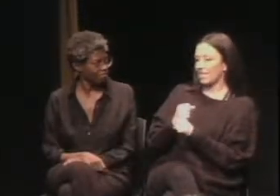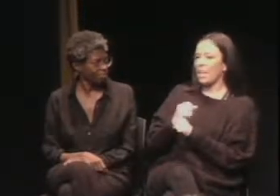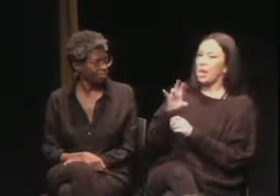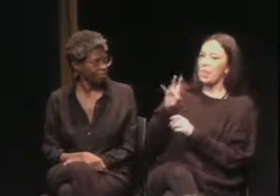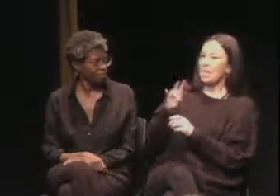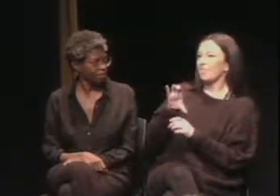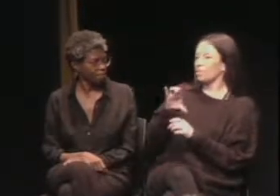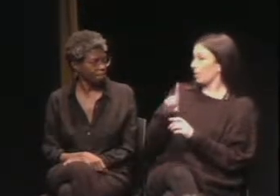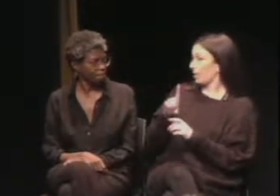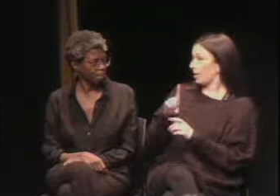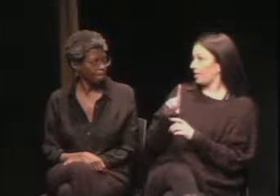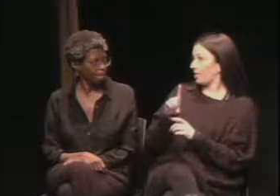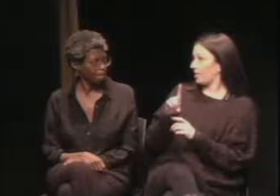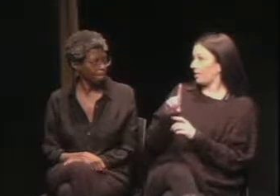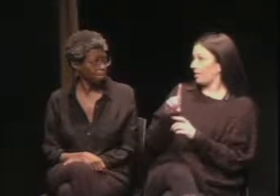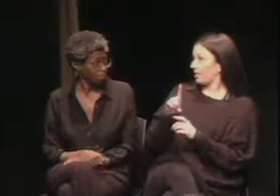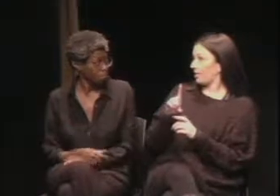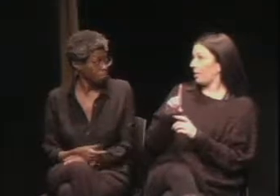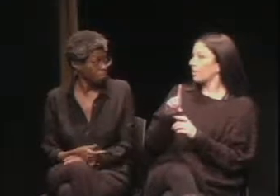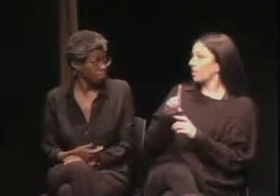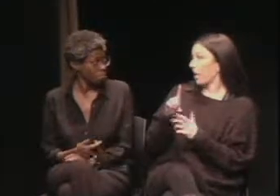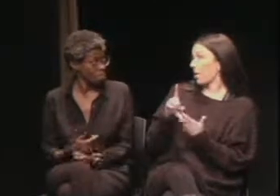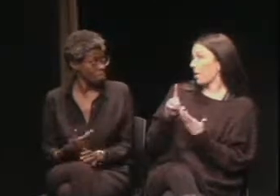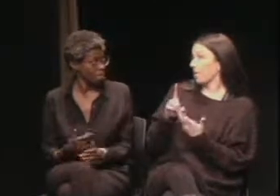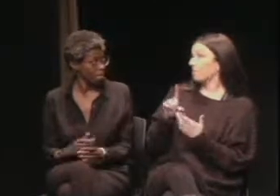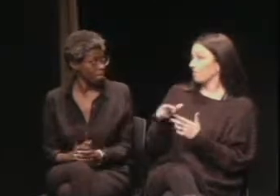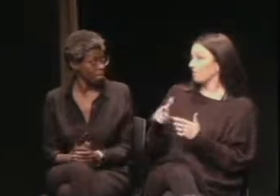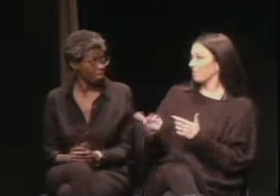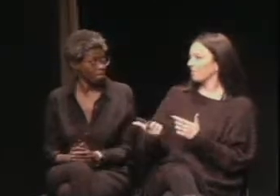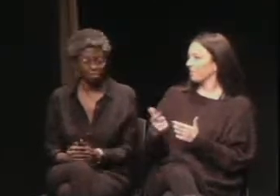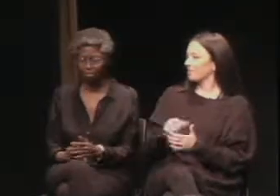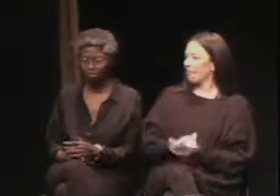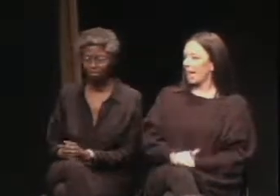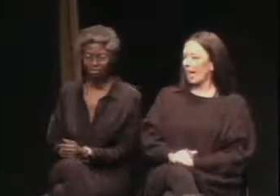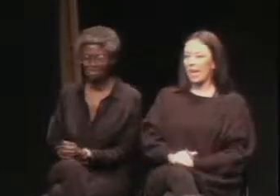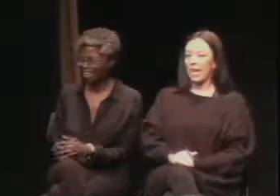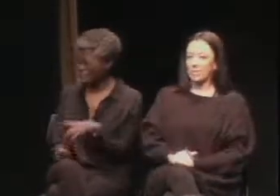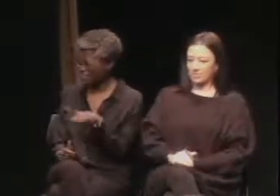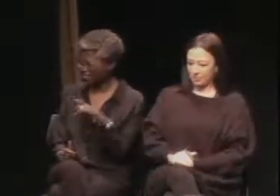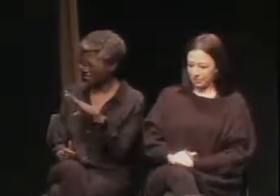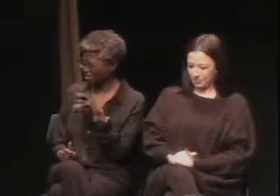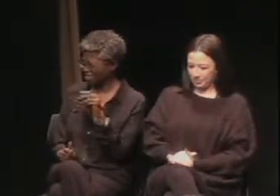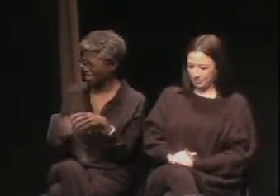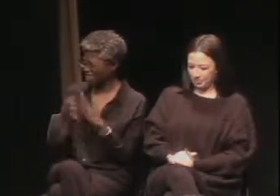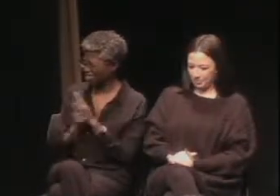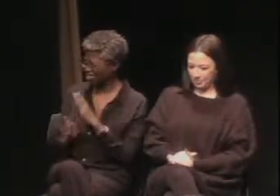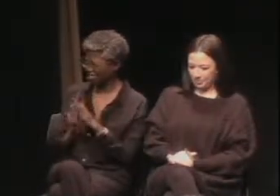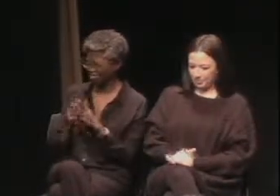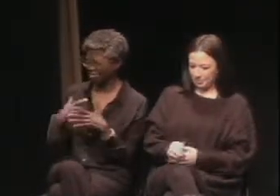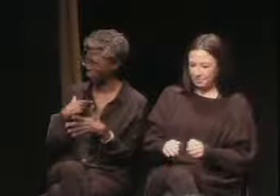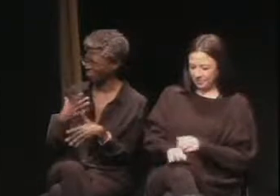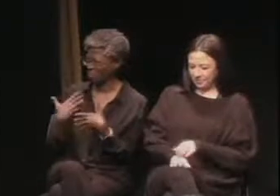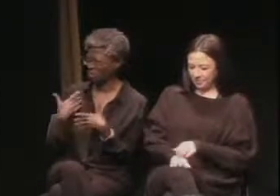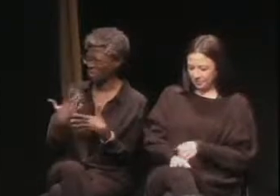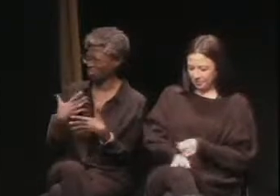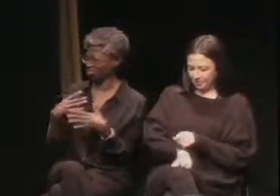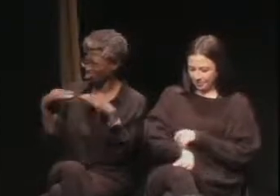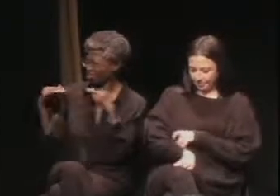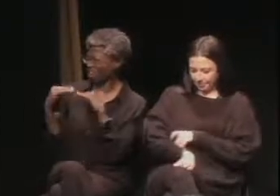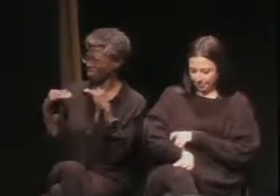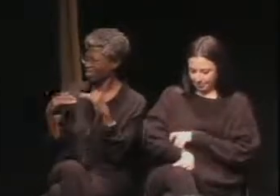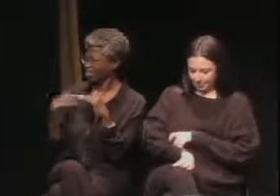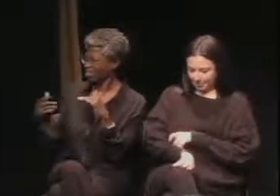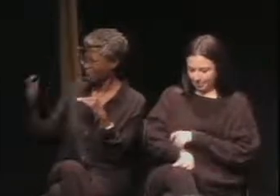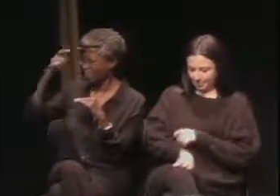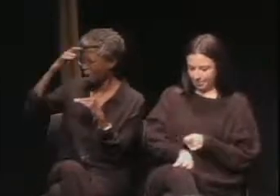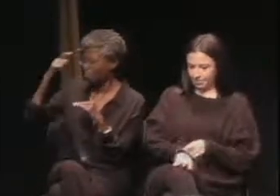like $150. I don't have $150. And the sense of justice in my mind said,